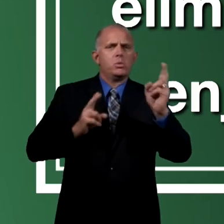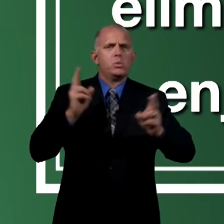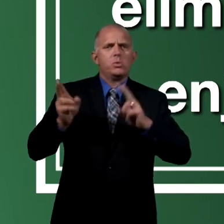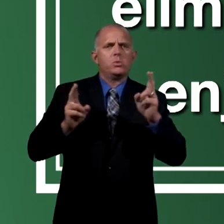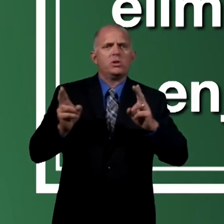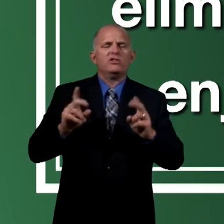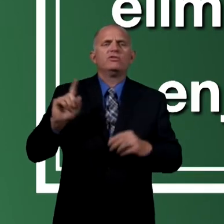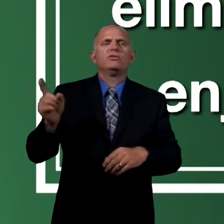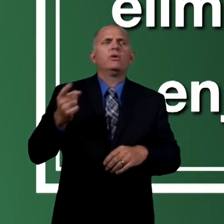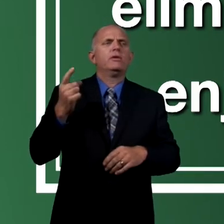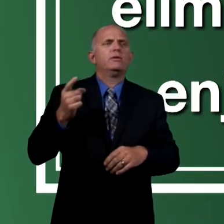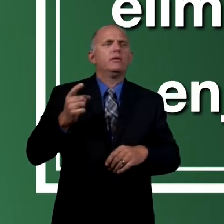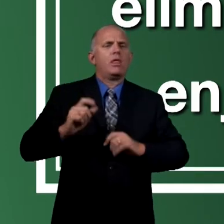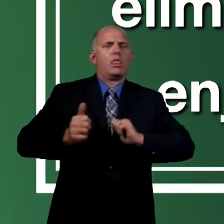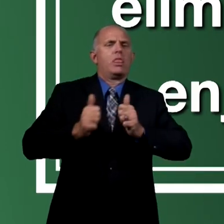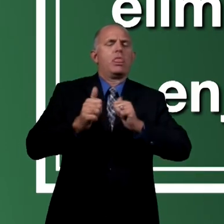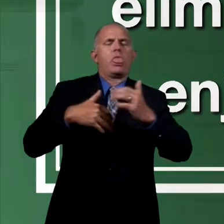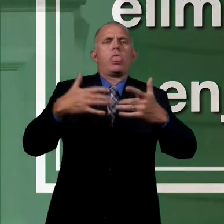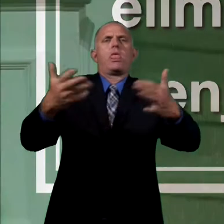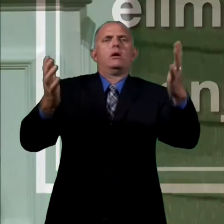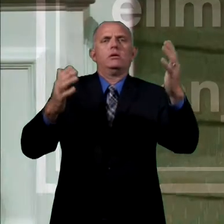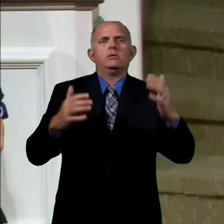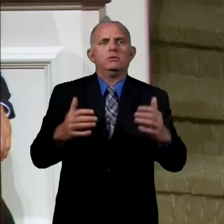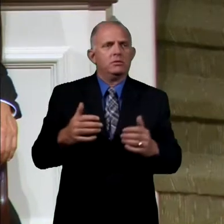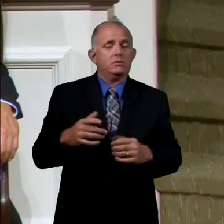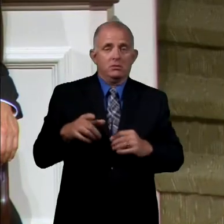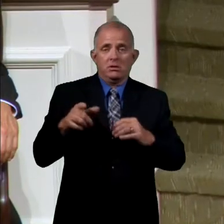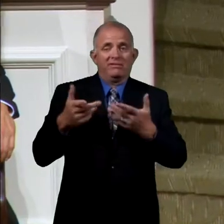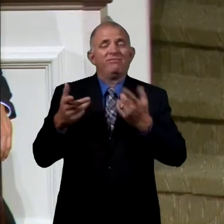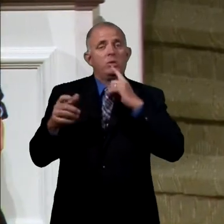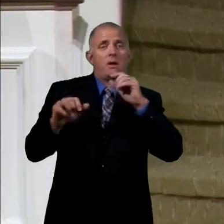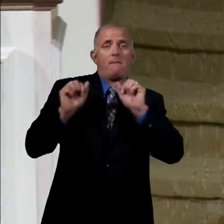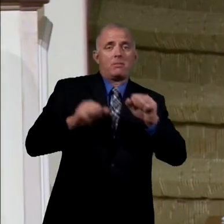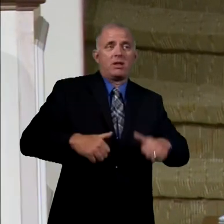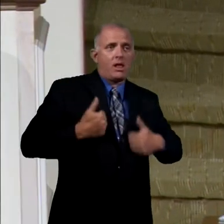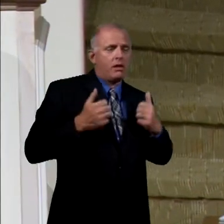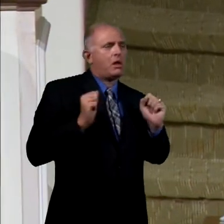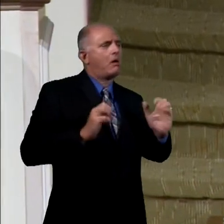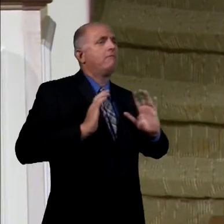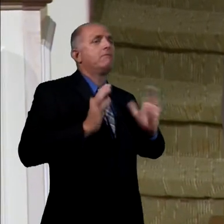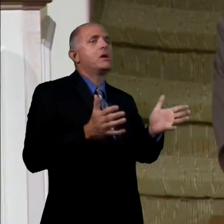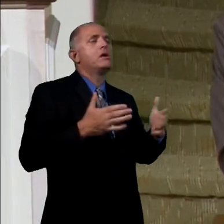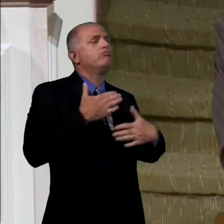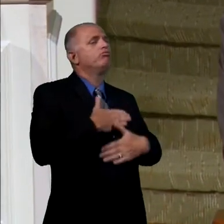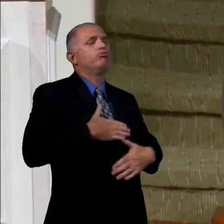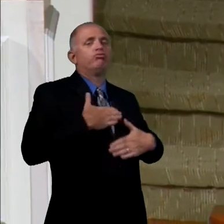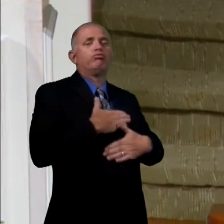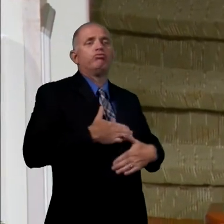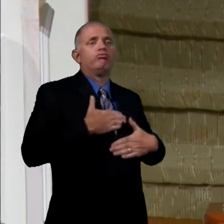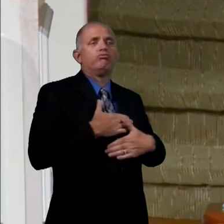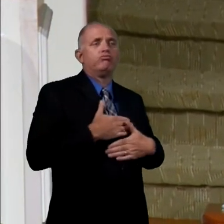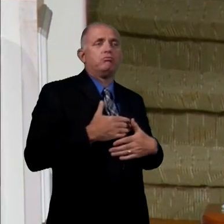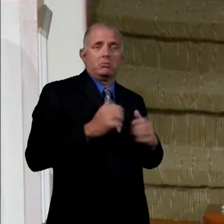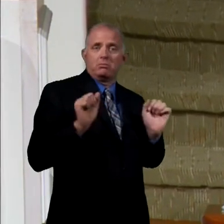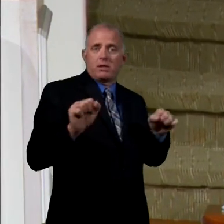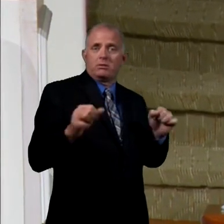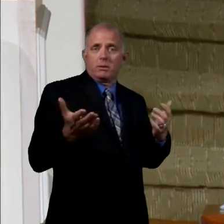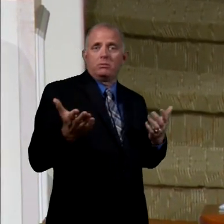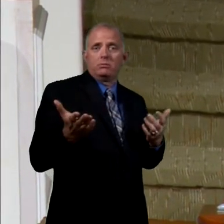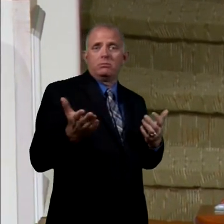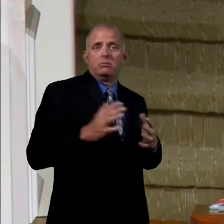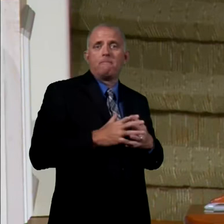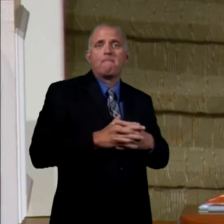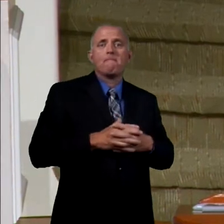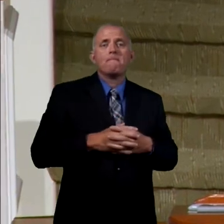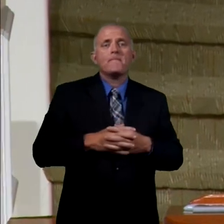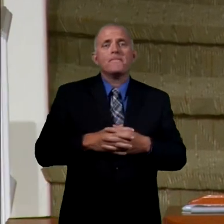rat race, being caught up in such a get things done mentality that you can't ever enjoy it anymore? You